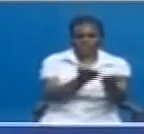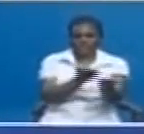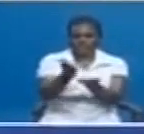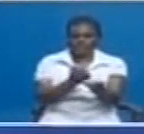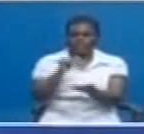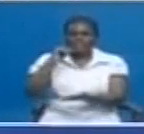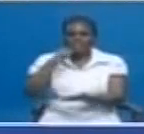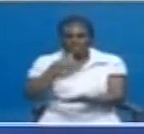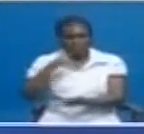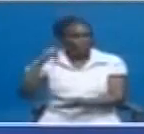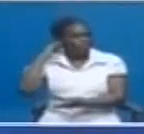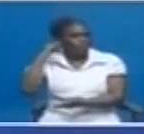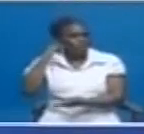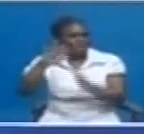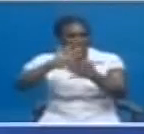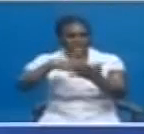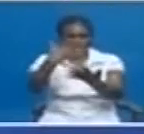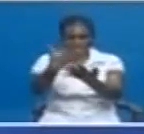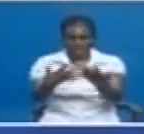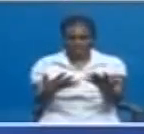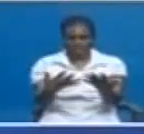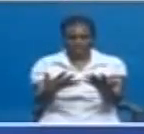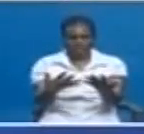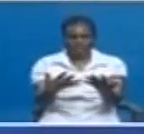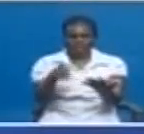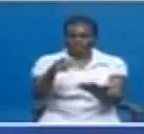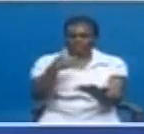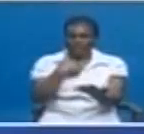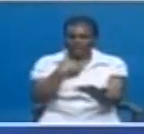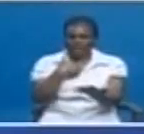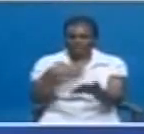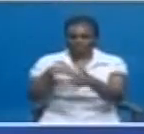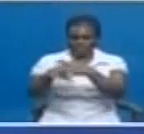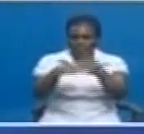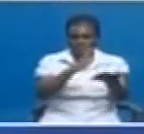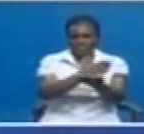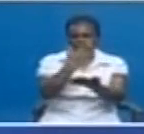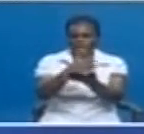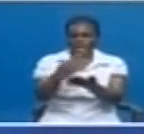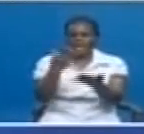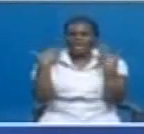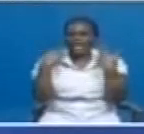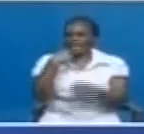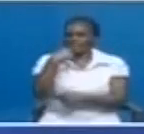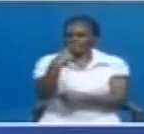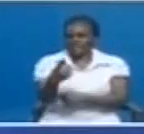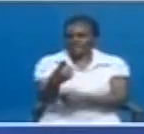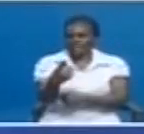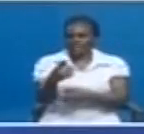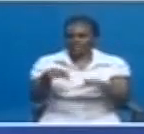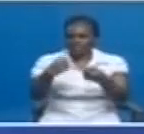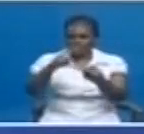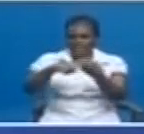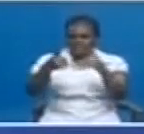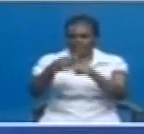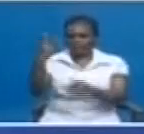through its new mobile virtual network, Equitel. Equitel runs on infrastructure shared by Airtel and provides voice calls at a standard